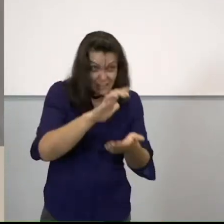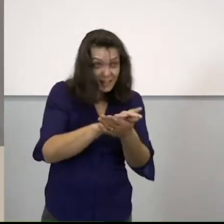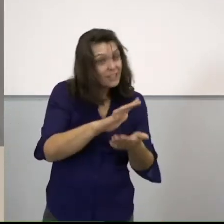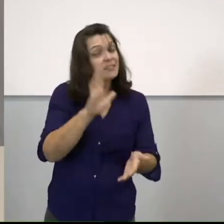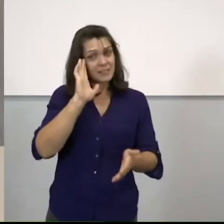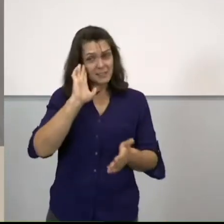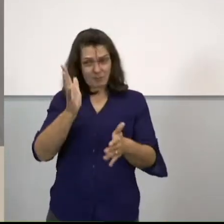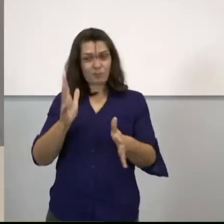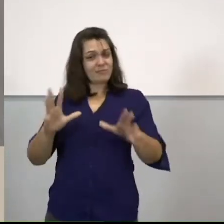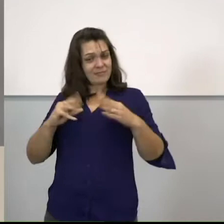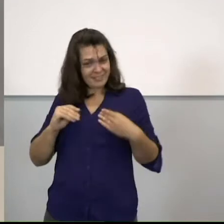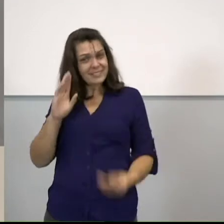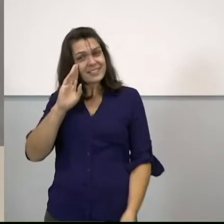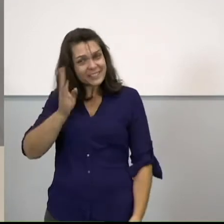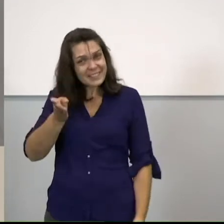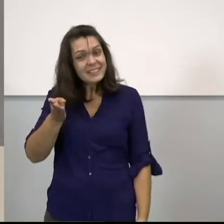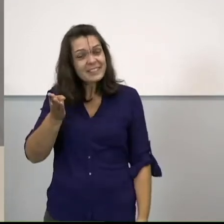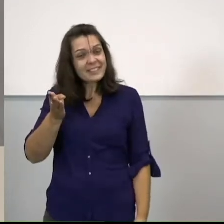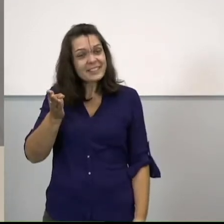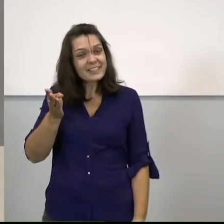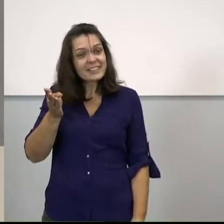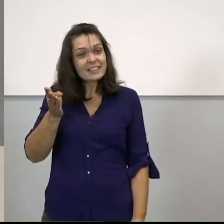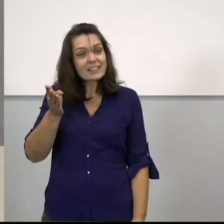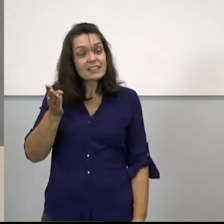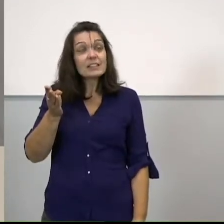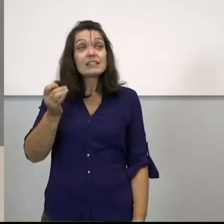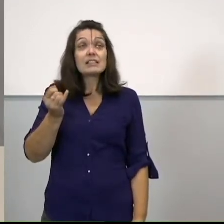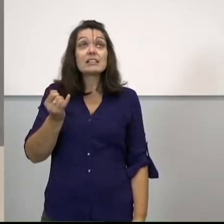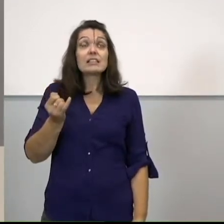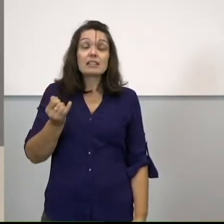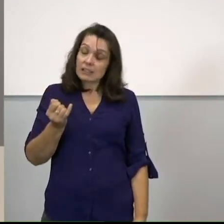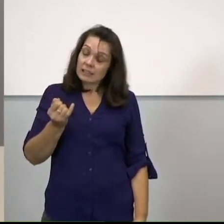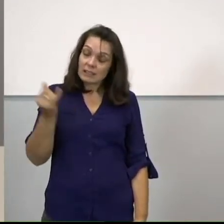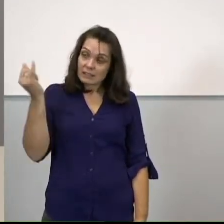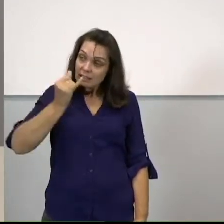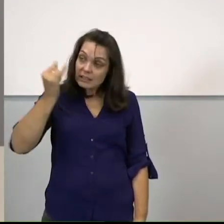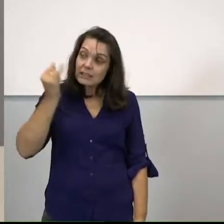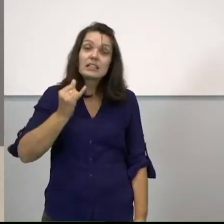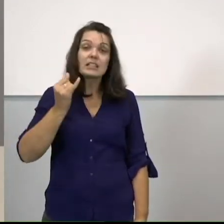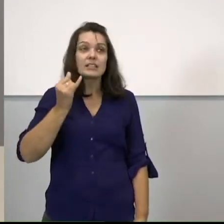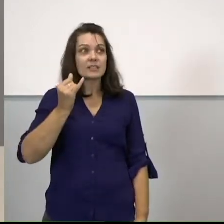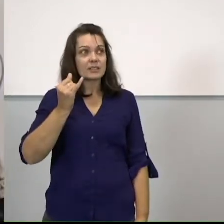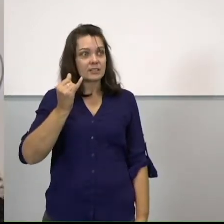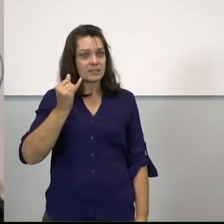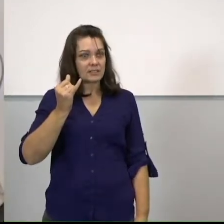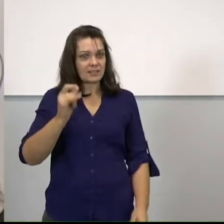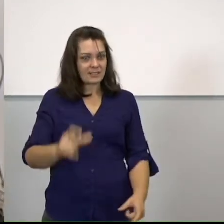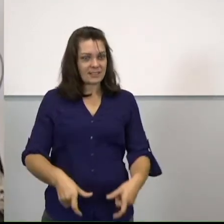Believe and receive. Holy cow, look at that.